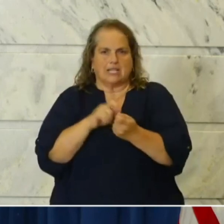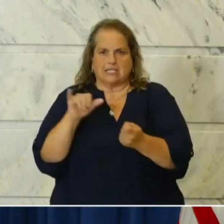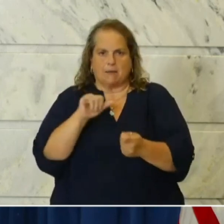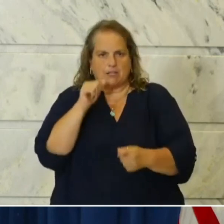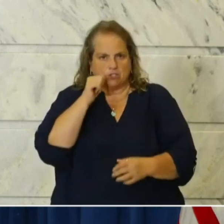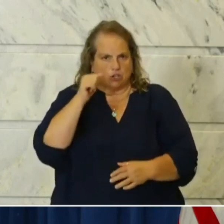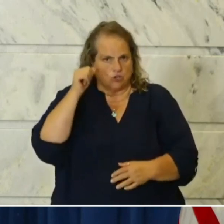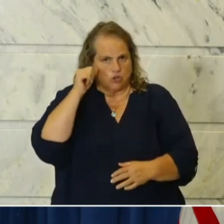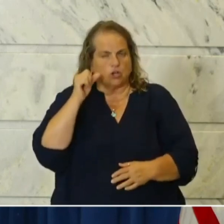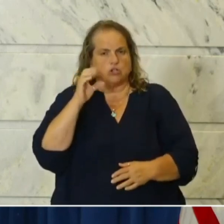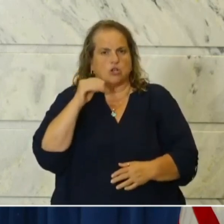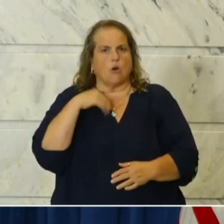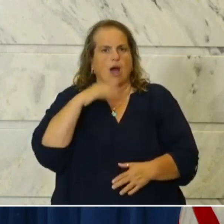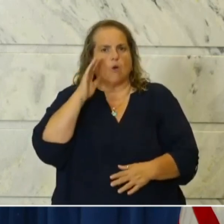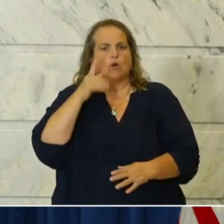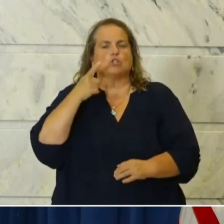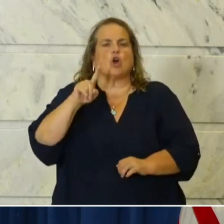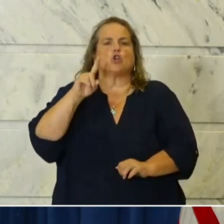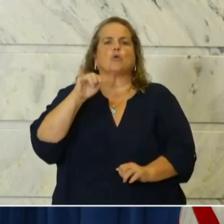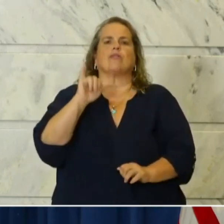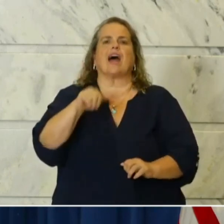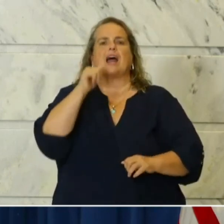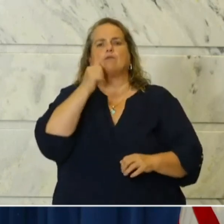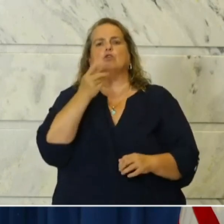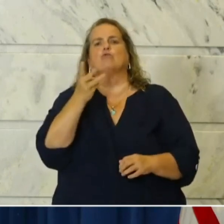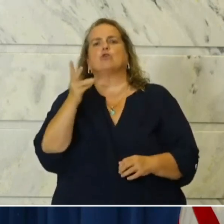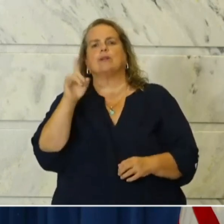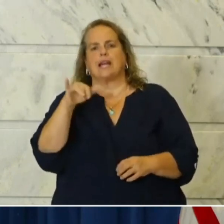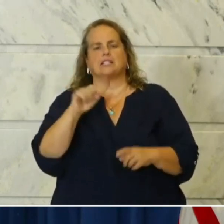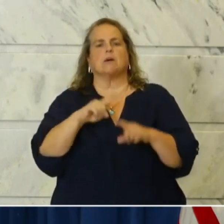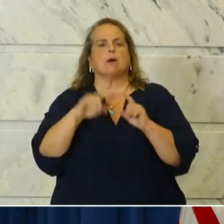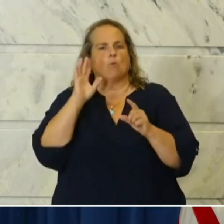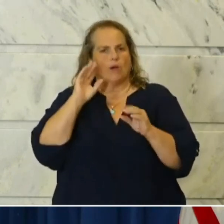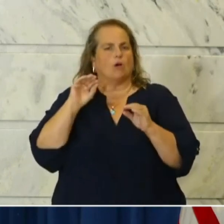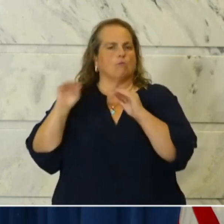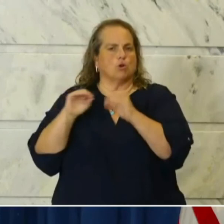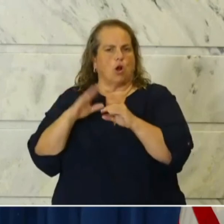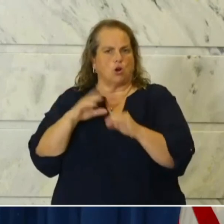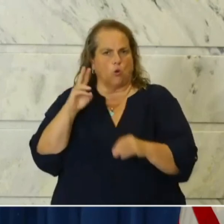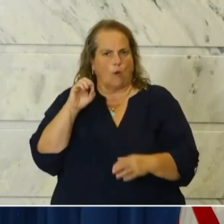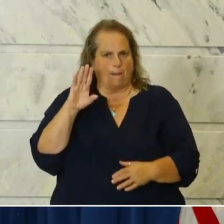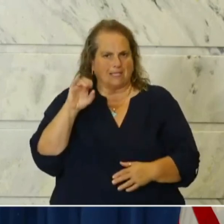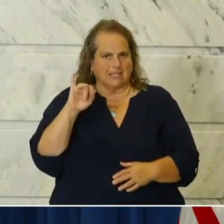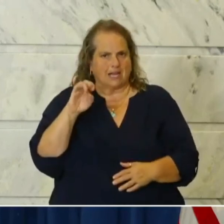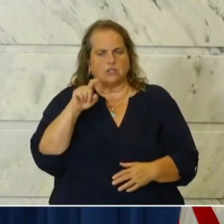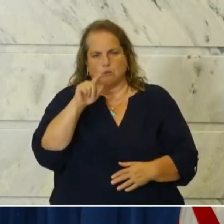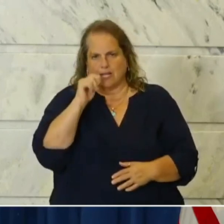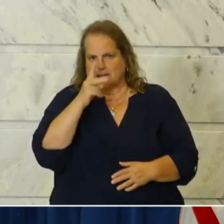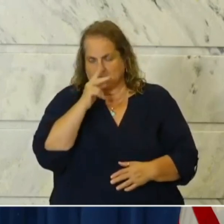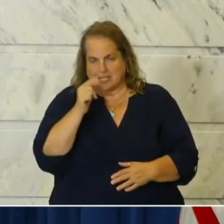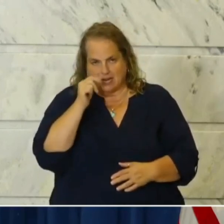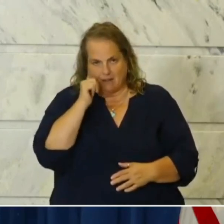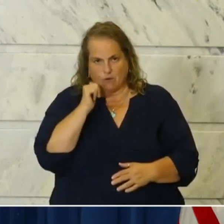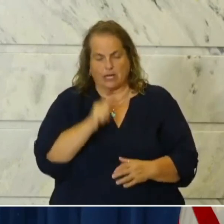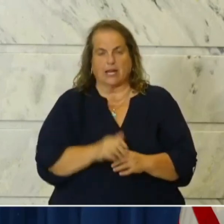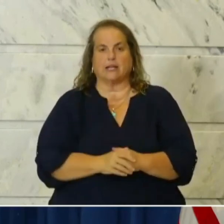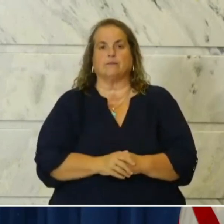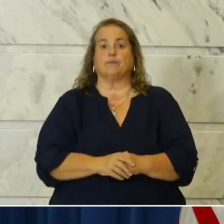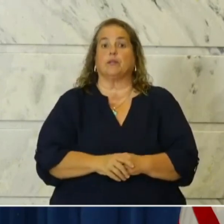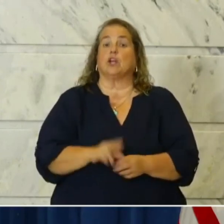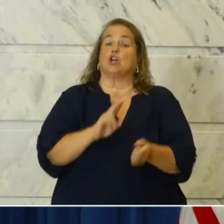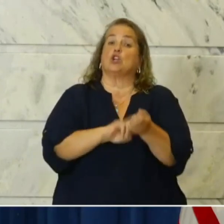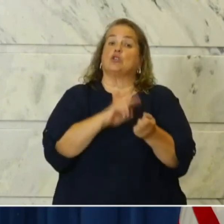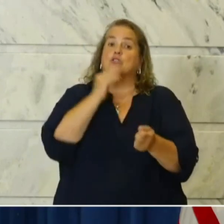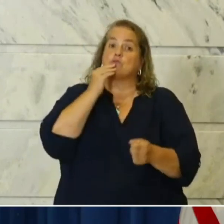so I'll start doing that every couple days, but we're going to post it on the website so everybody can see it every day. Long-term